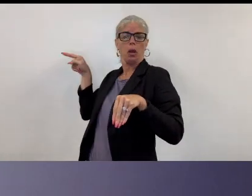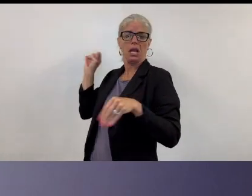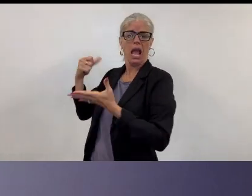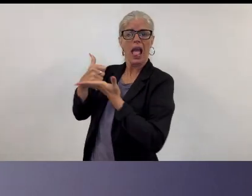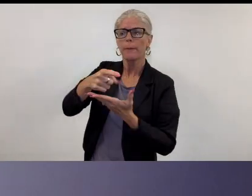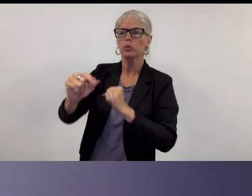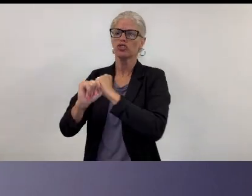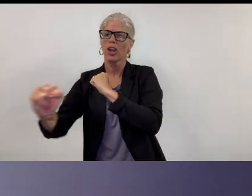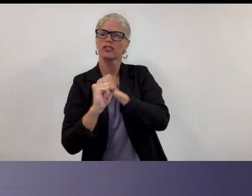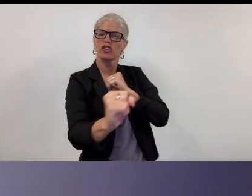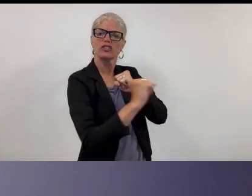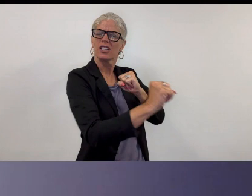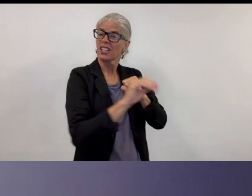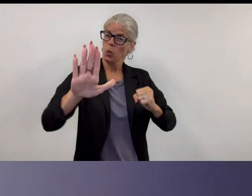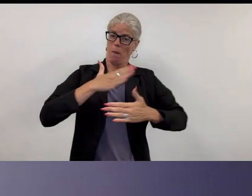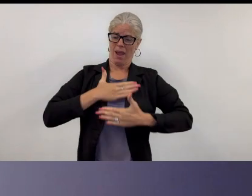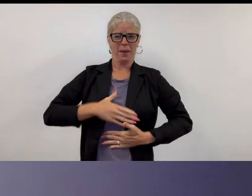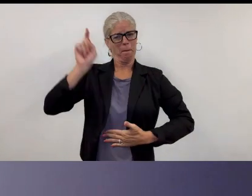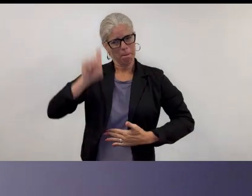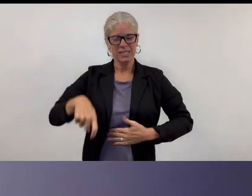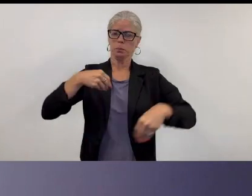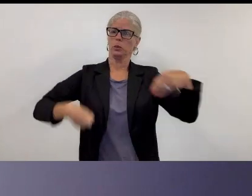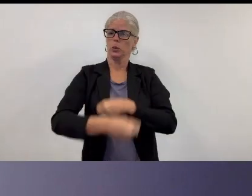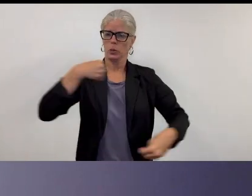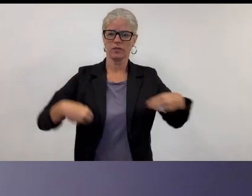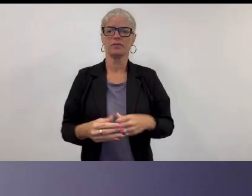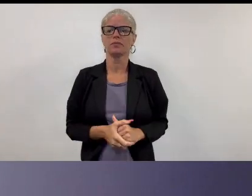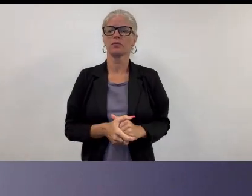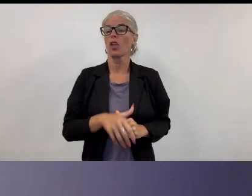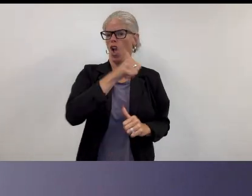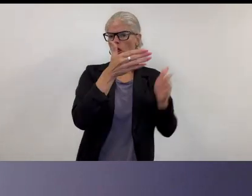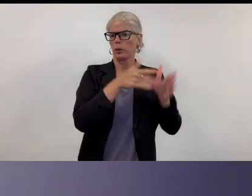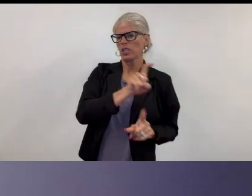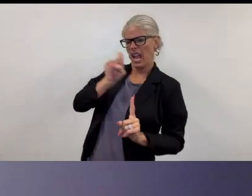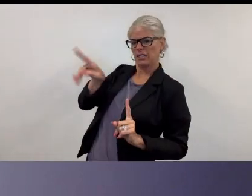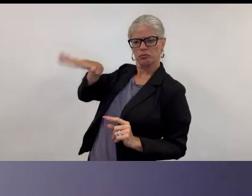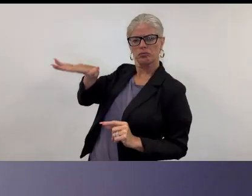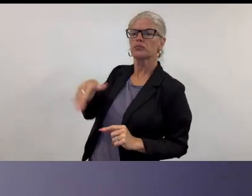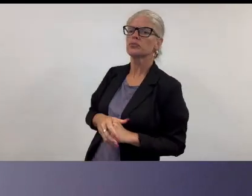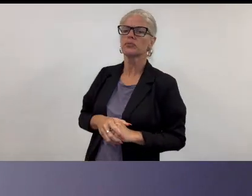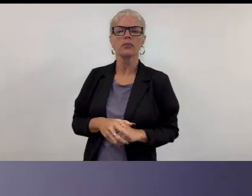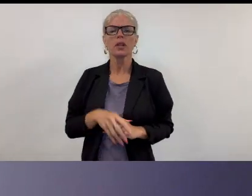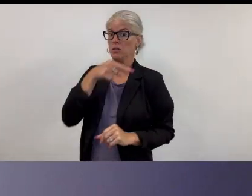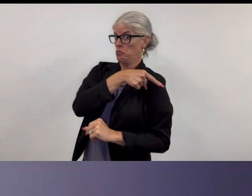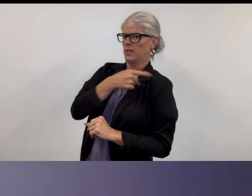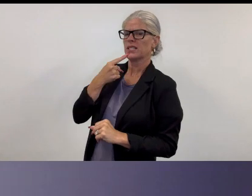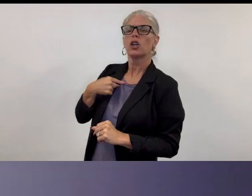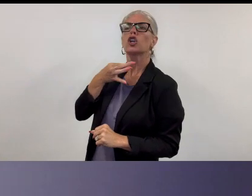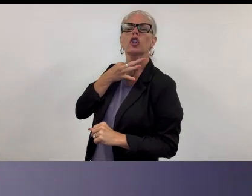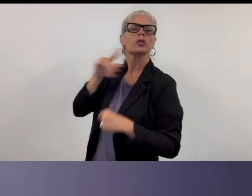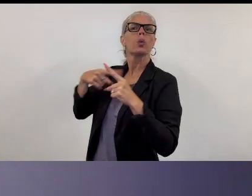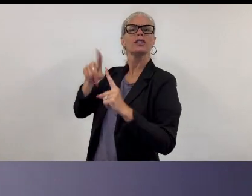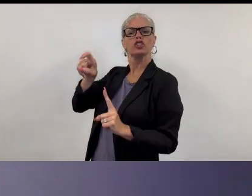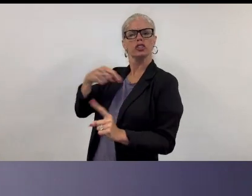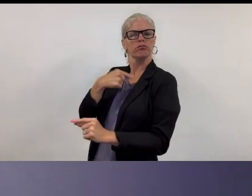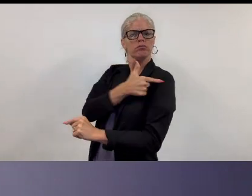recovery. Another question was about, in the same vein, was about when they should get their next booster shot. Well, I don't know how